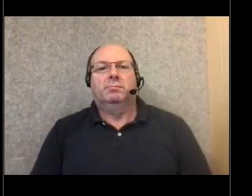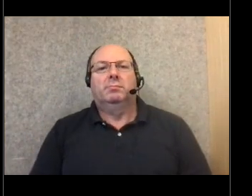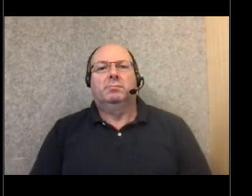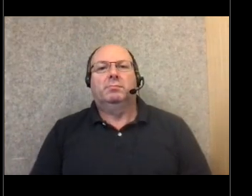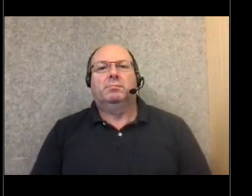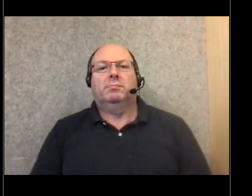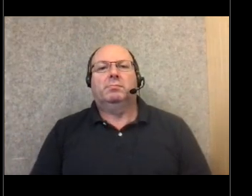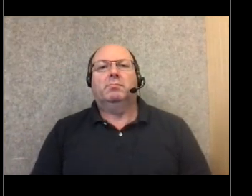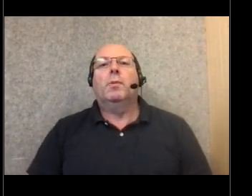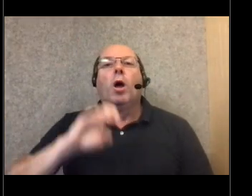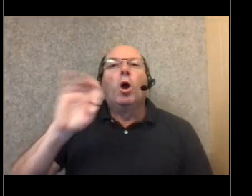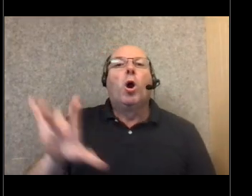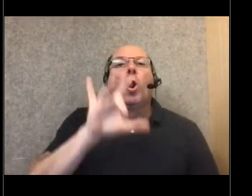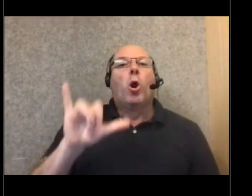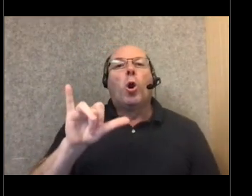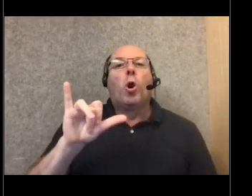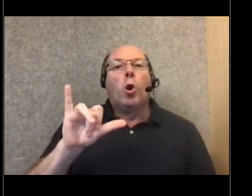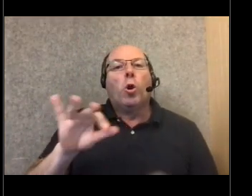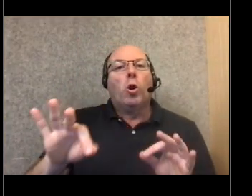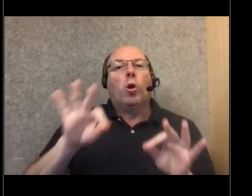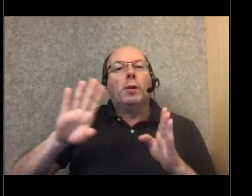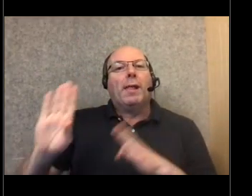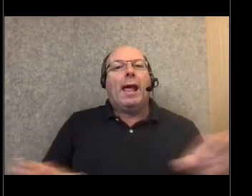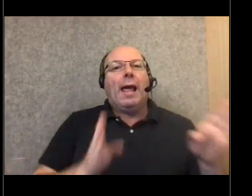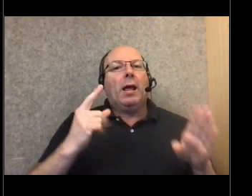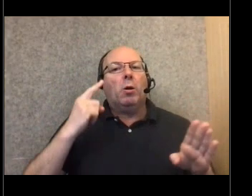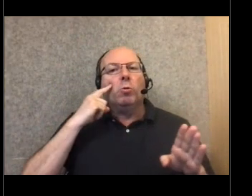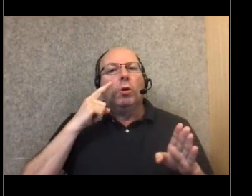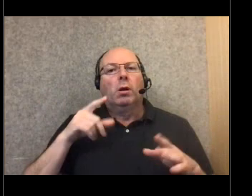Early planning for accessible routes.